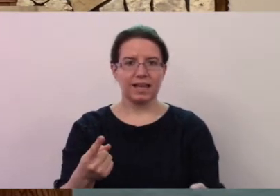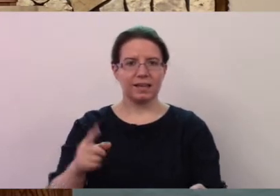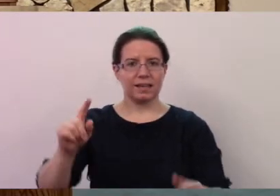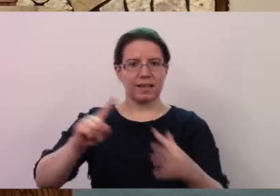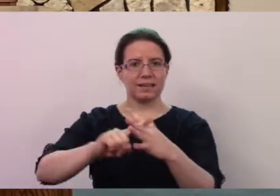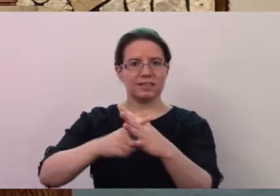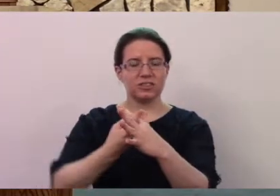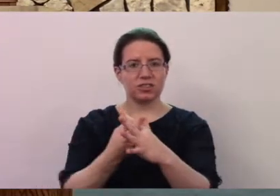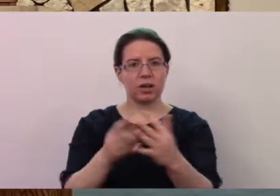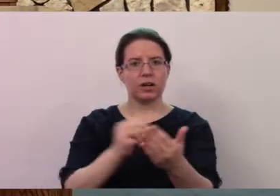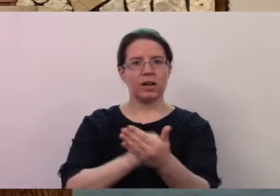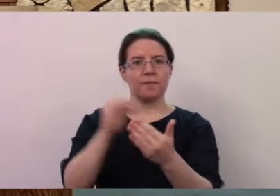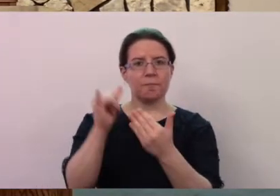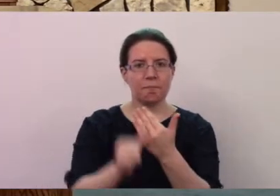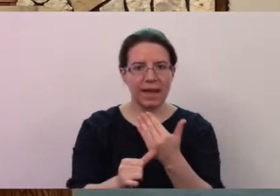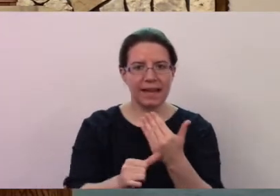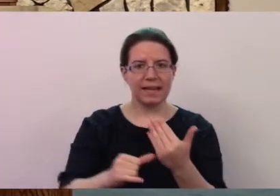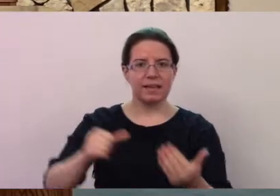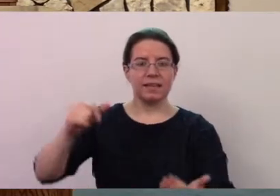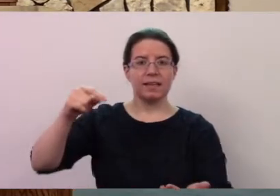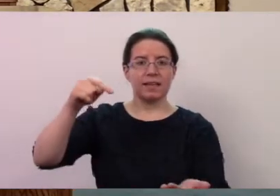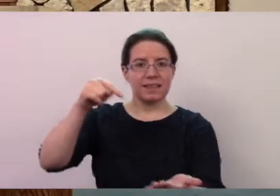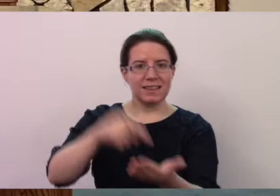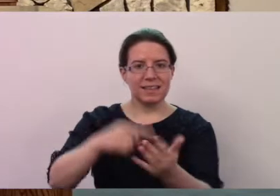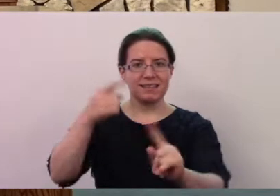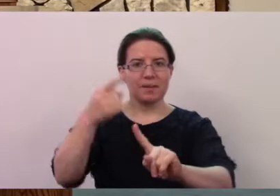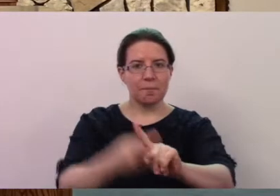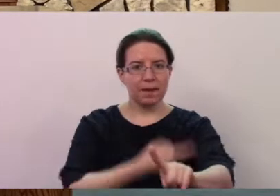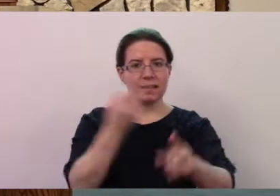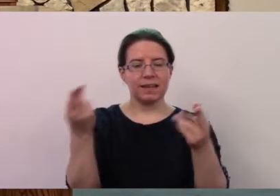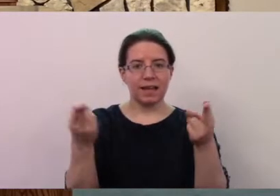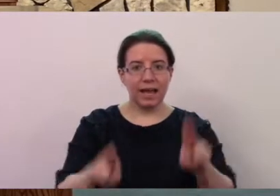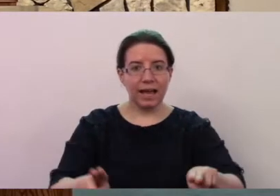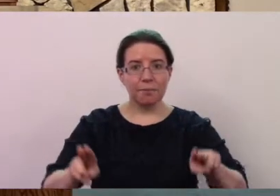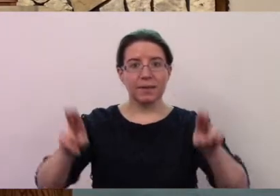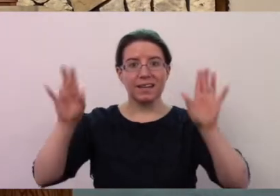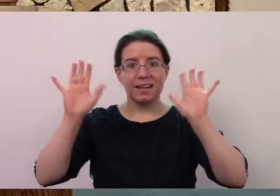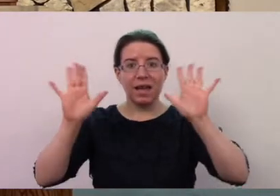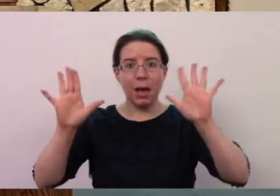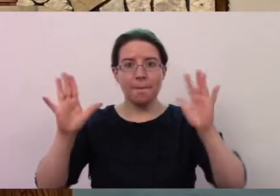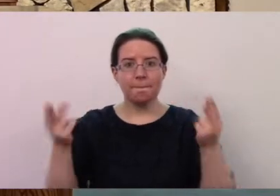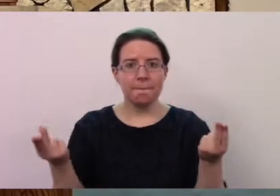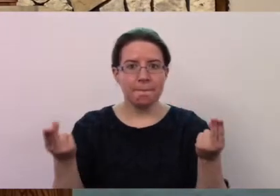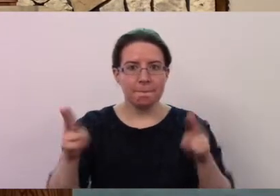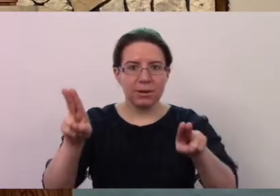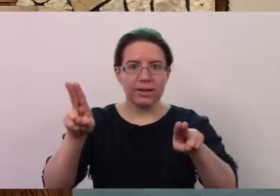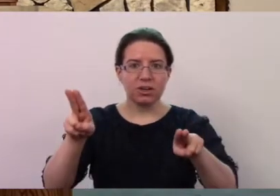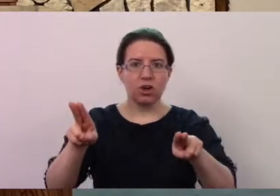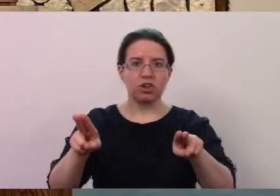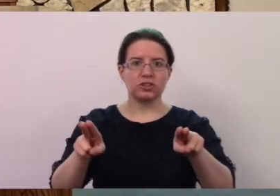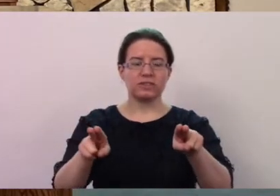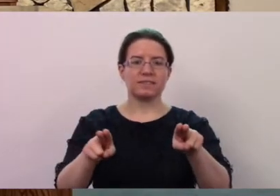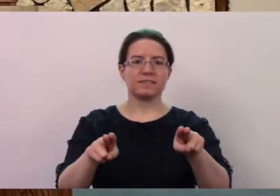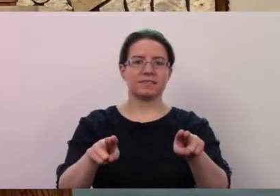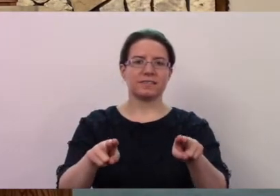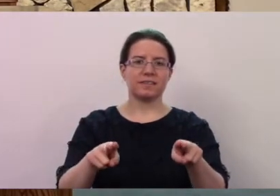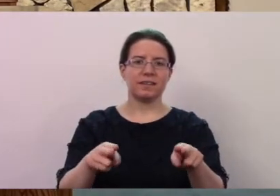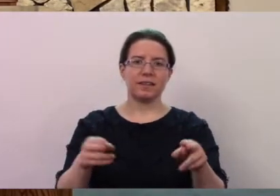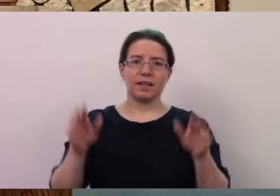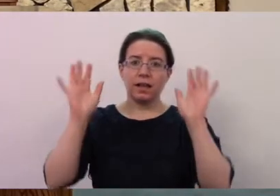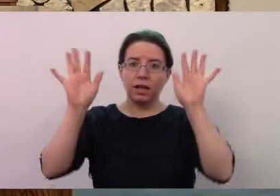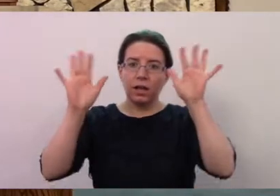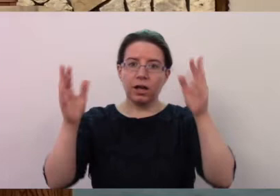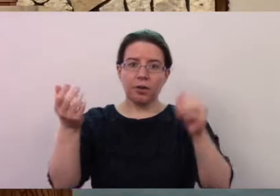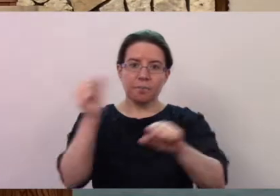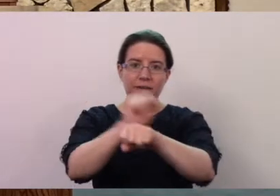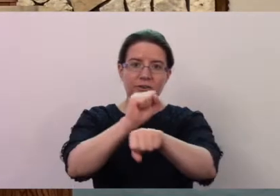a month of miracles. Yes. We're going to be focusing on the miracles of Jesus. That were not just something that are historical, but